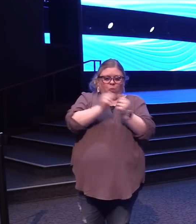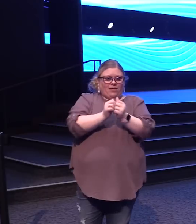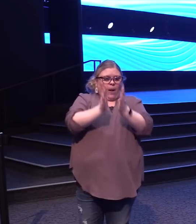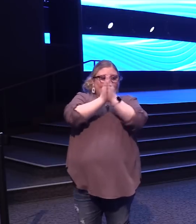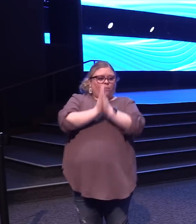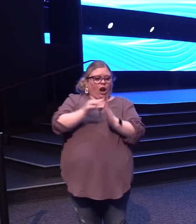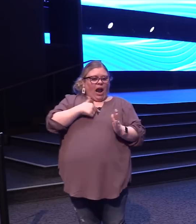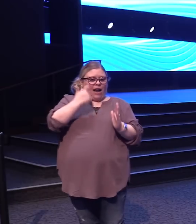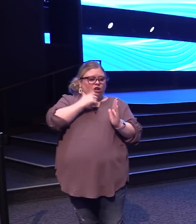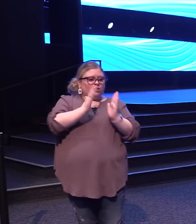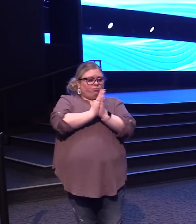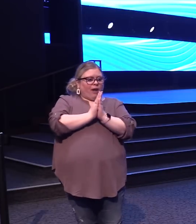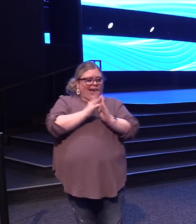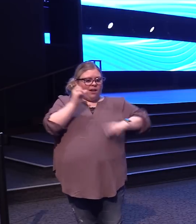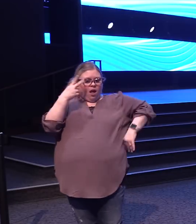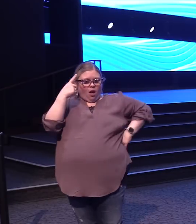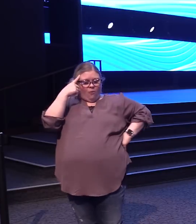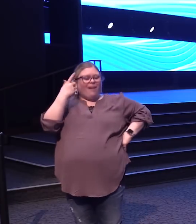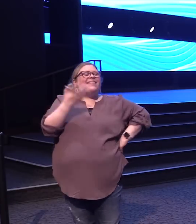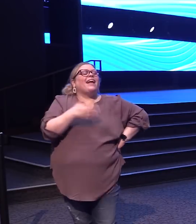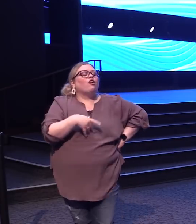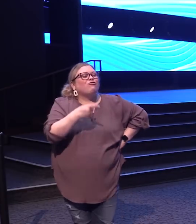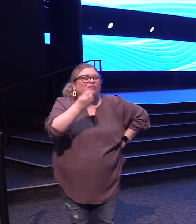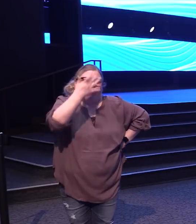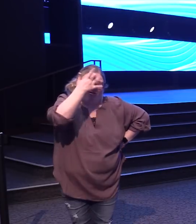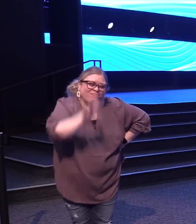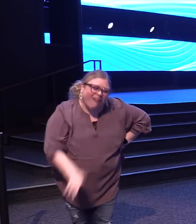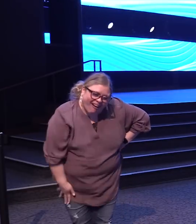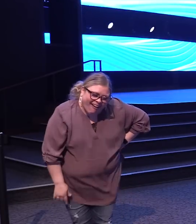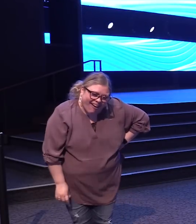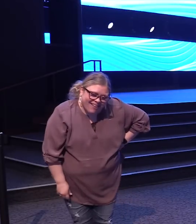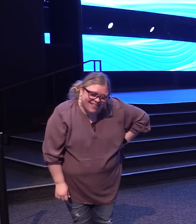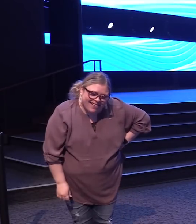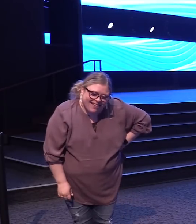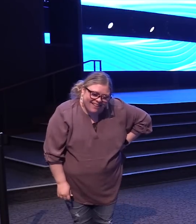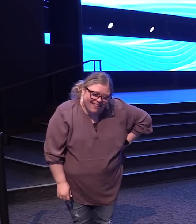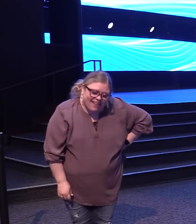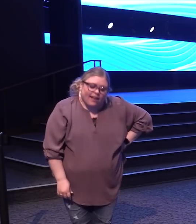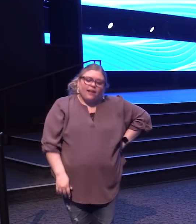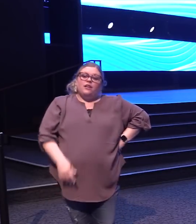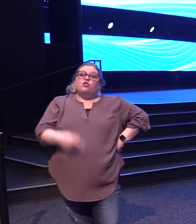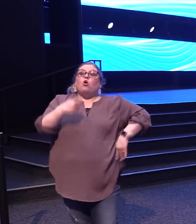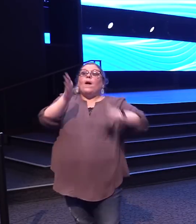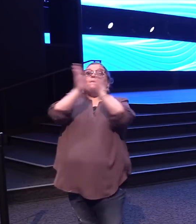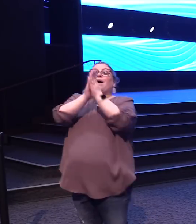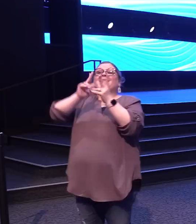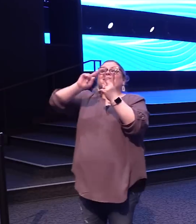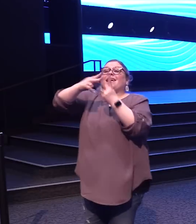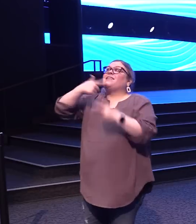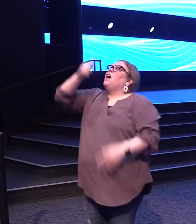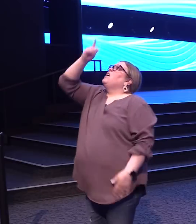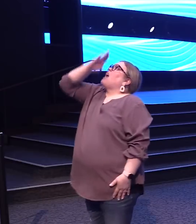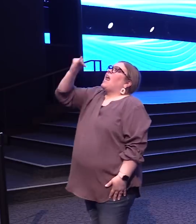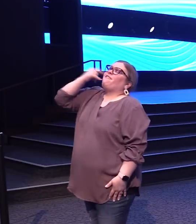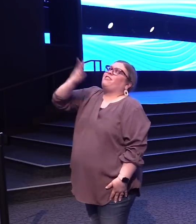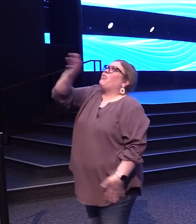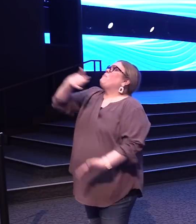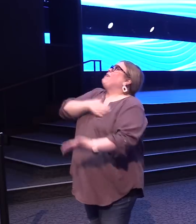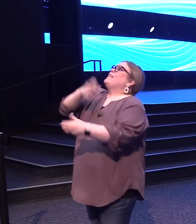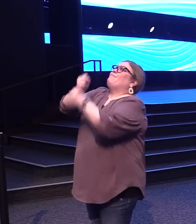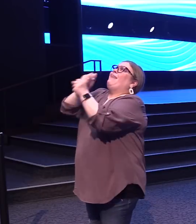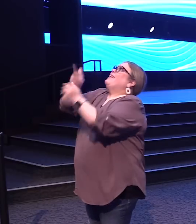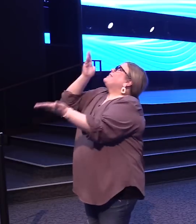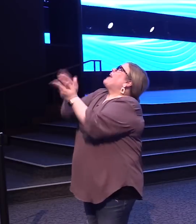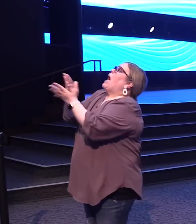prayer I just prayed. Well done, Nils, really well done. He prays his second prayer in life. God, if you're out there, make this